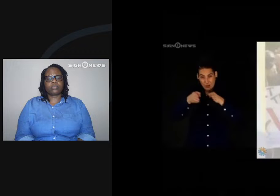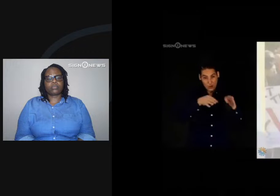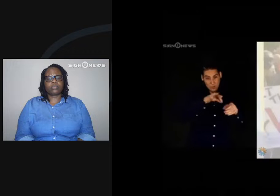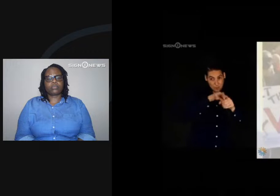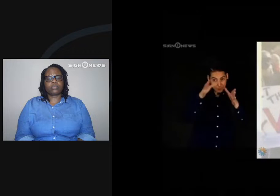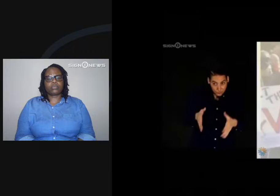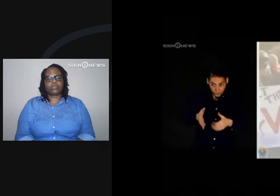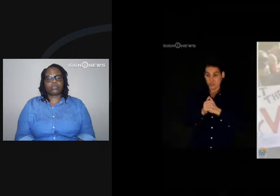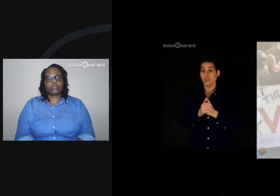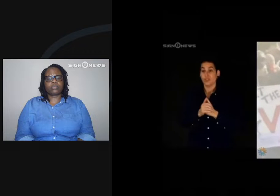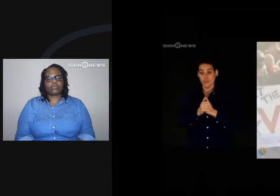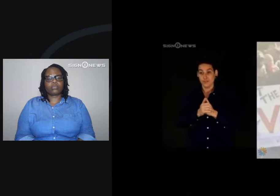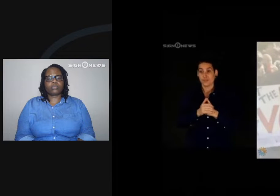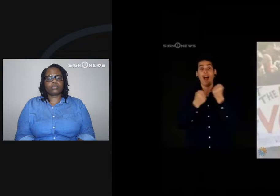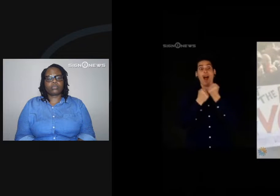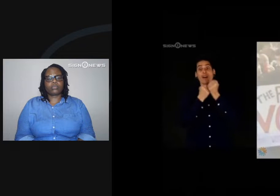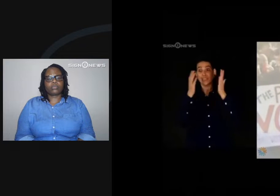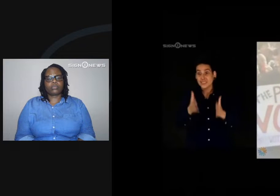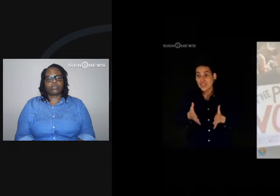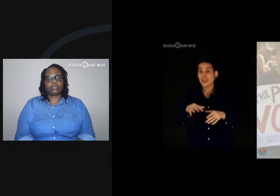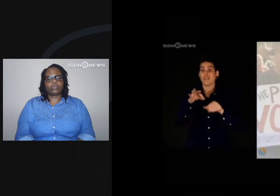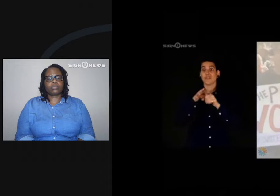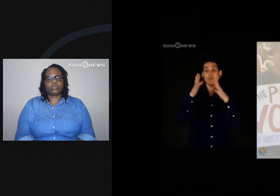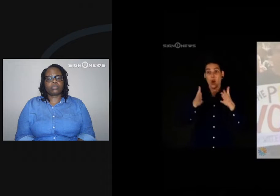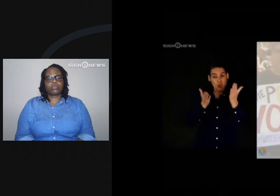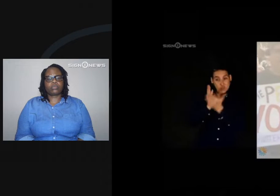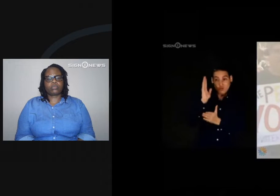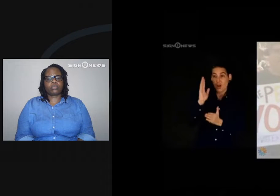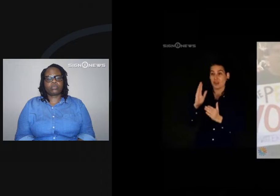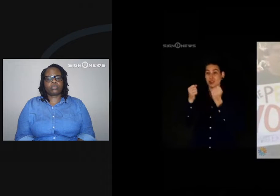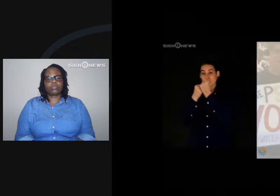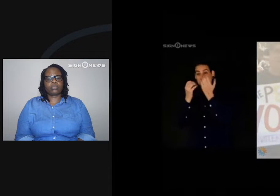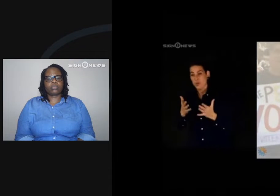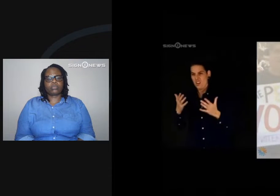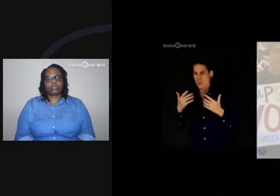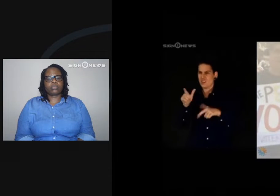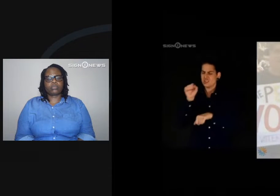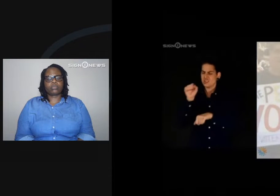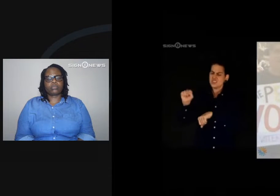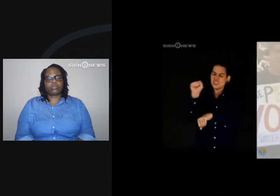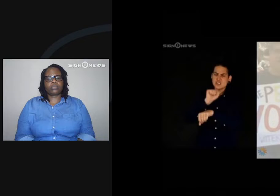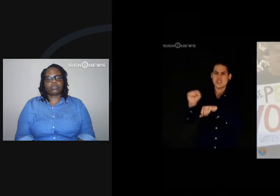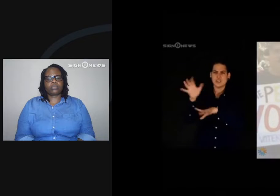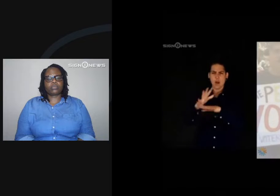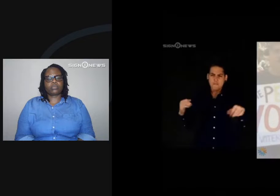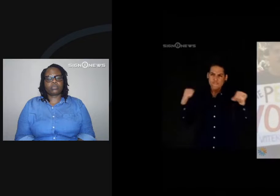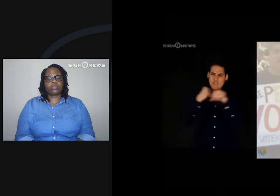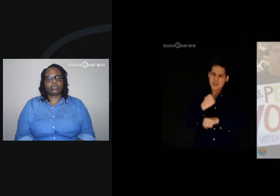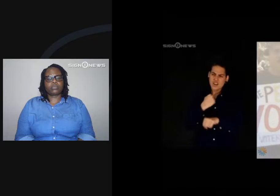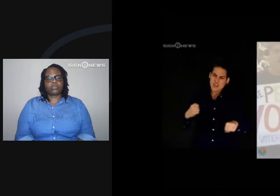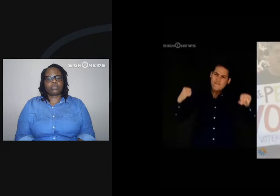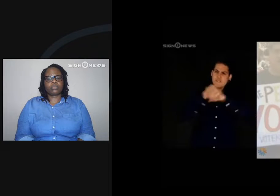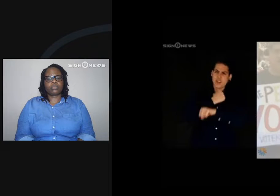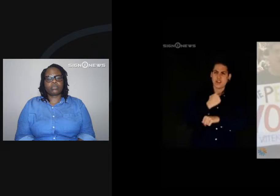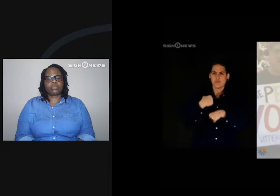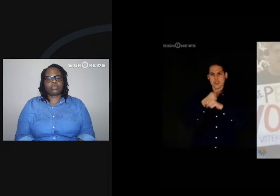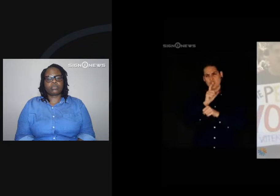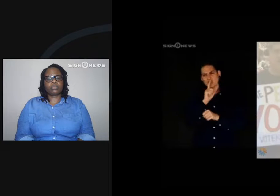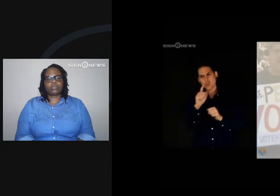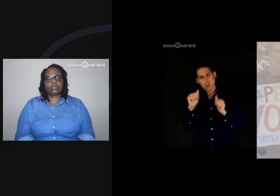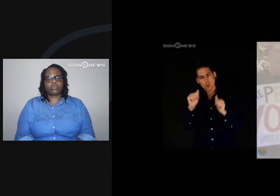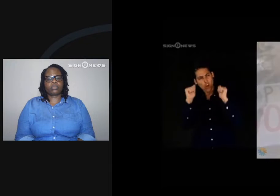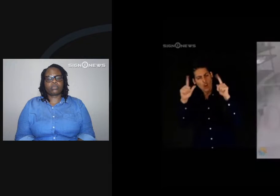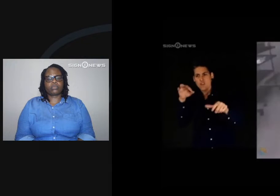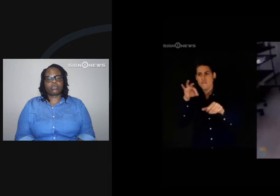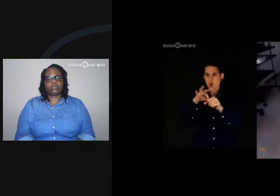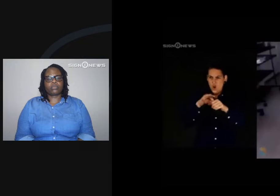voting rights champions have been working hard and pushing back to make sure all voters still vote,